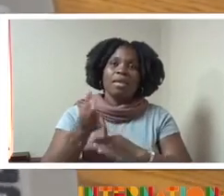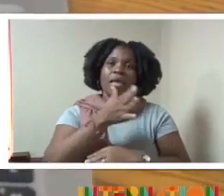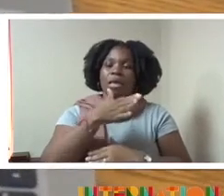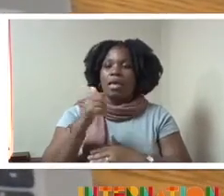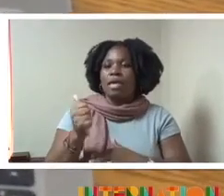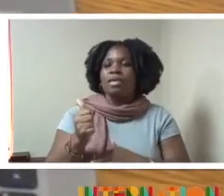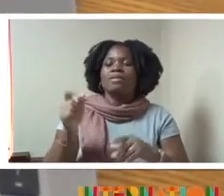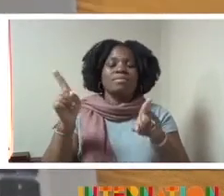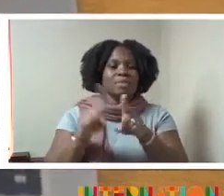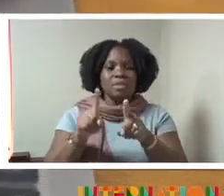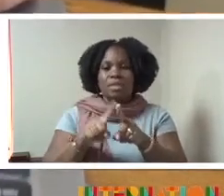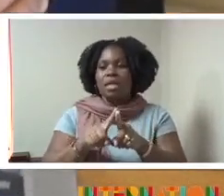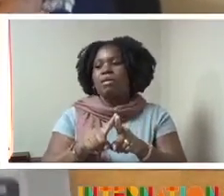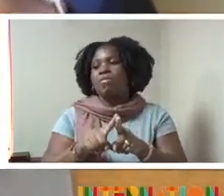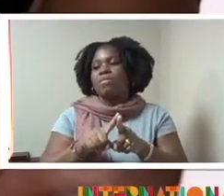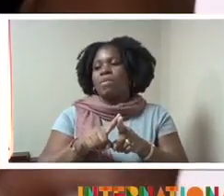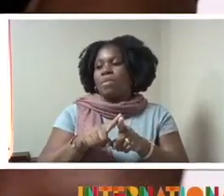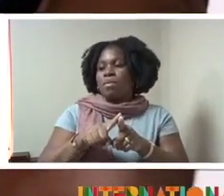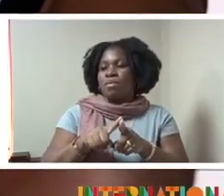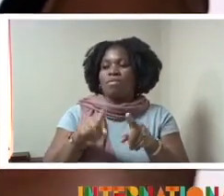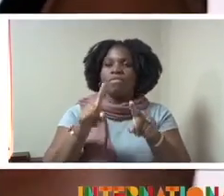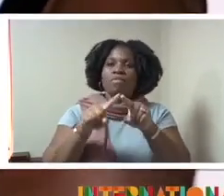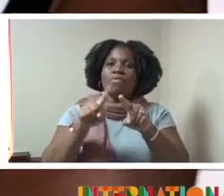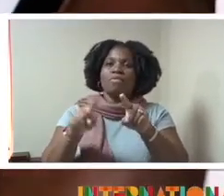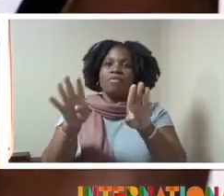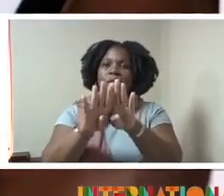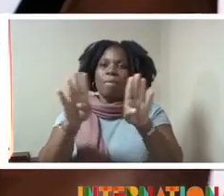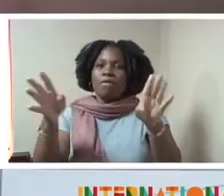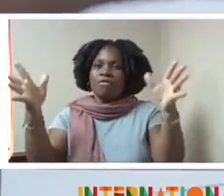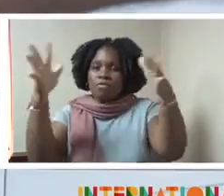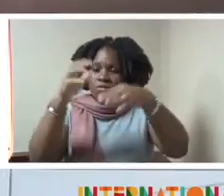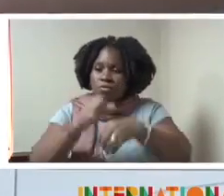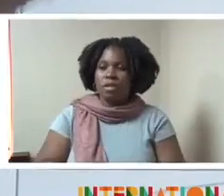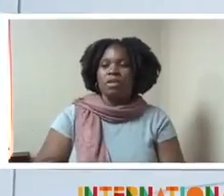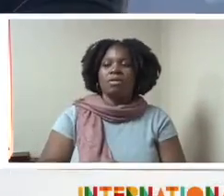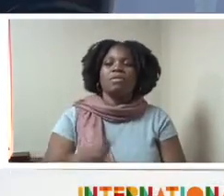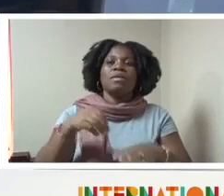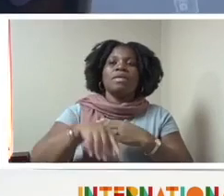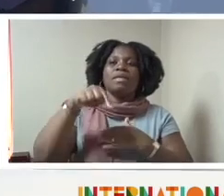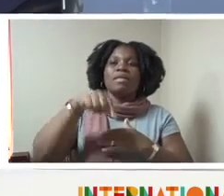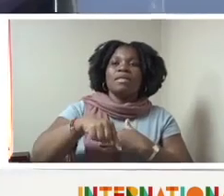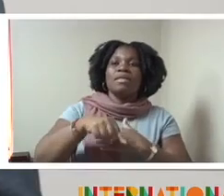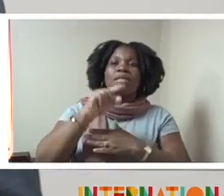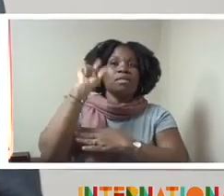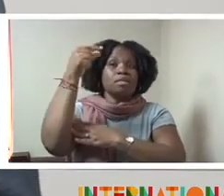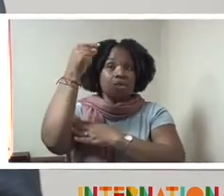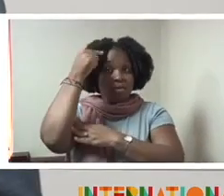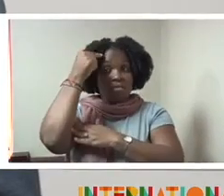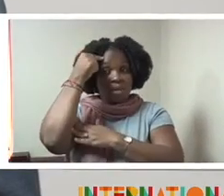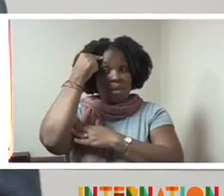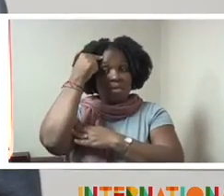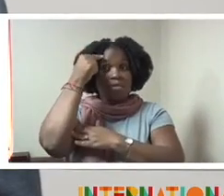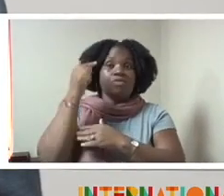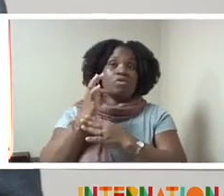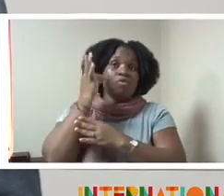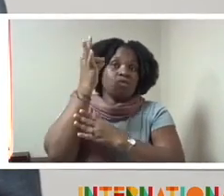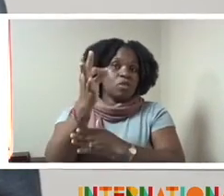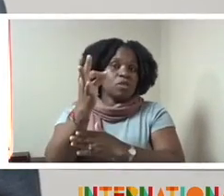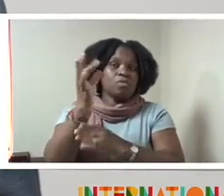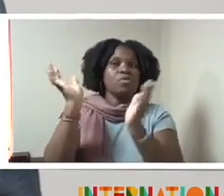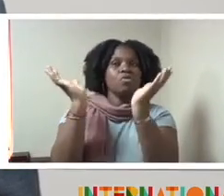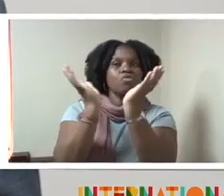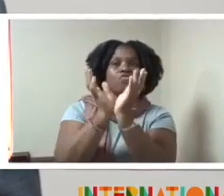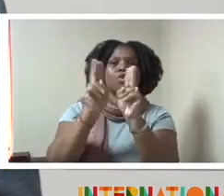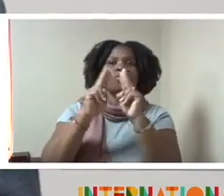advent of online services, mobile banking, and digital lending platforms, we are breaking down barriers